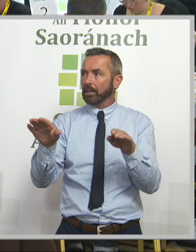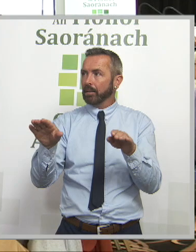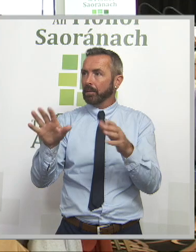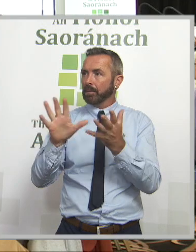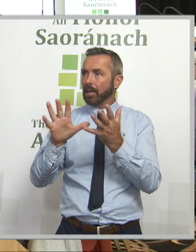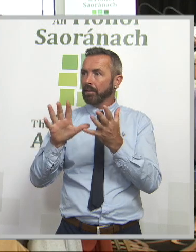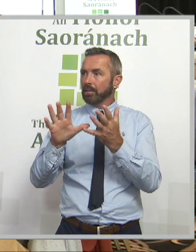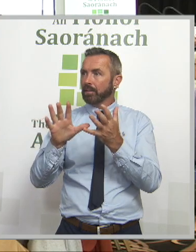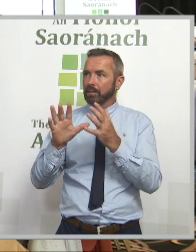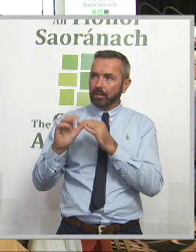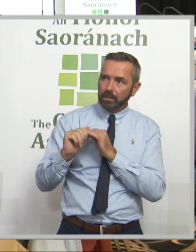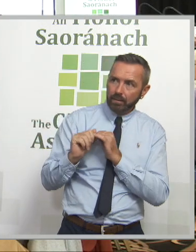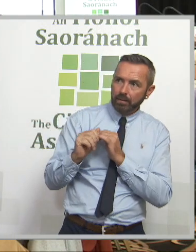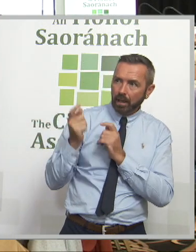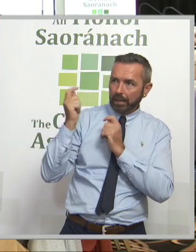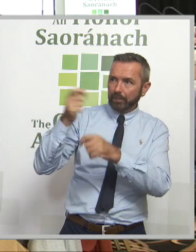just give this one to my Perfect.